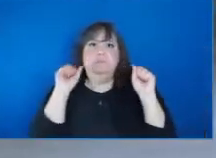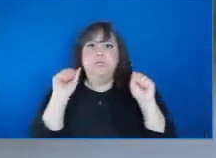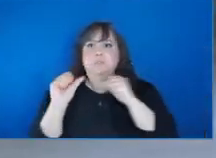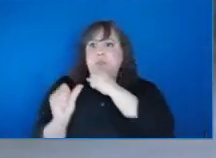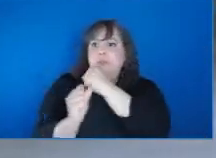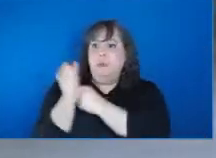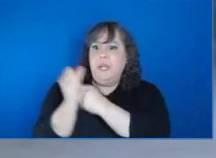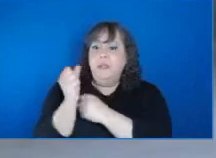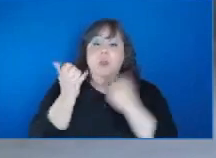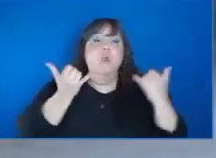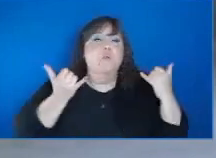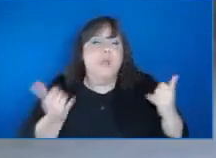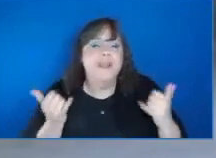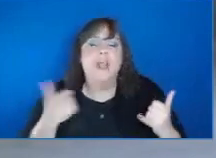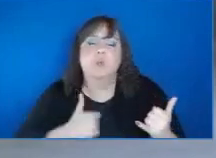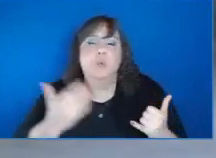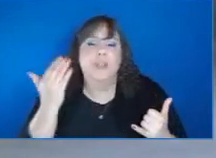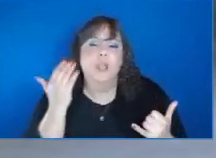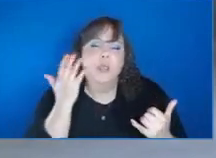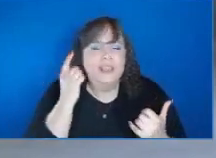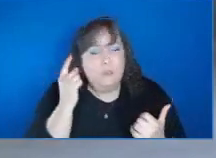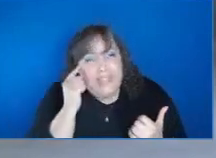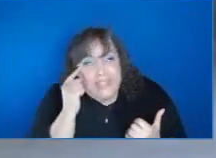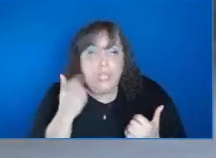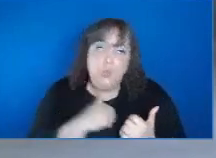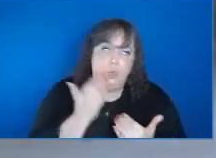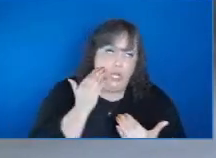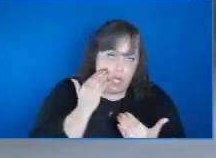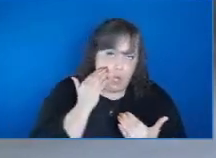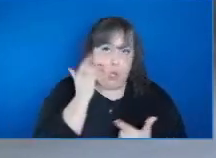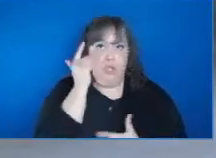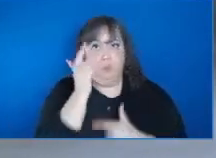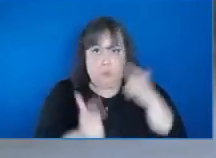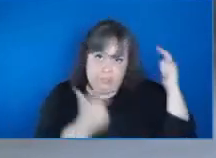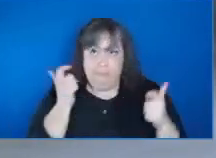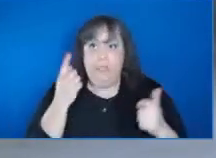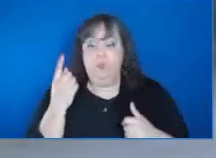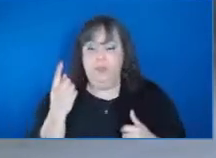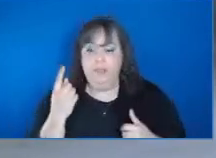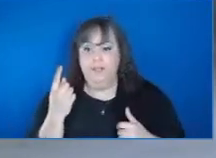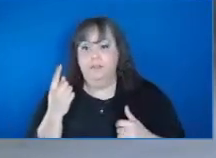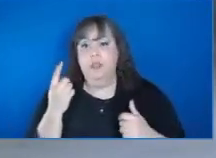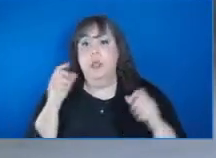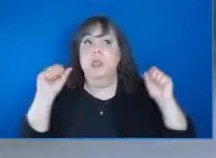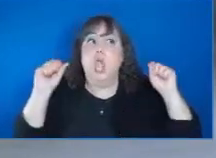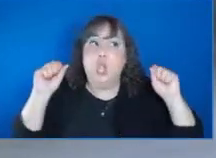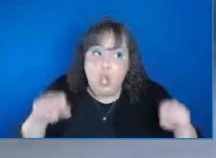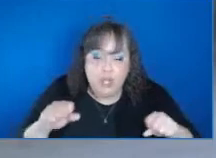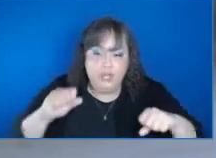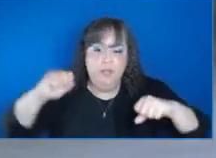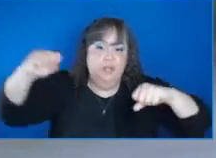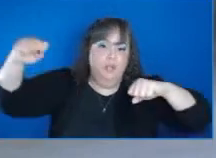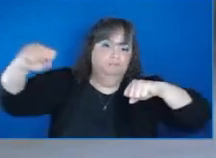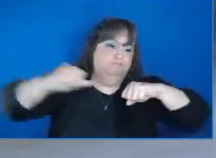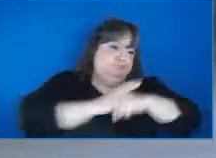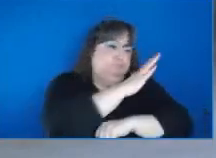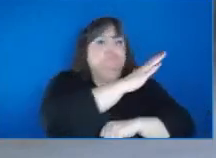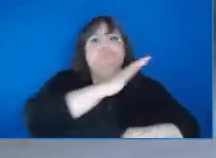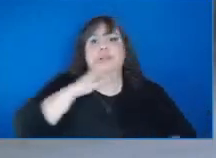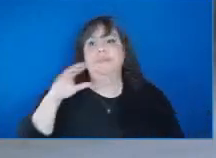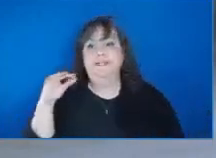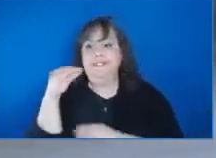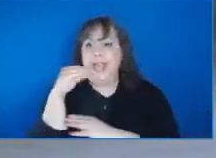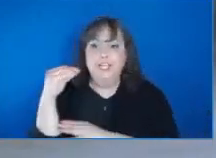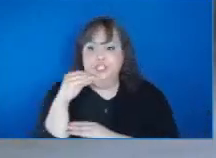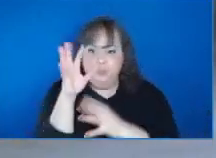of the asteroids, we think we know almost all the ones that are really big, the ones that could like wipe out the dinosaurs, that kind of size,